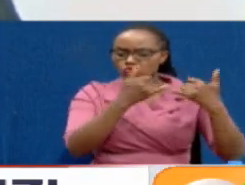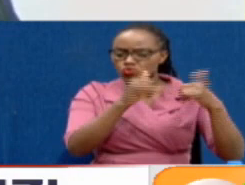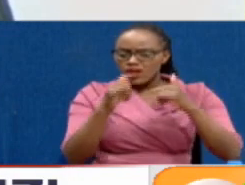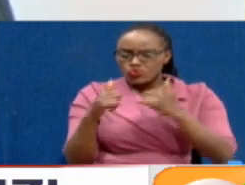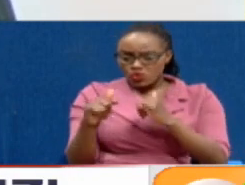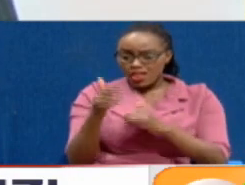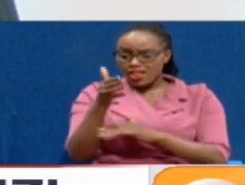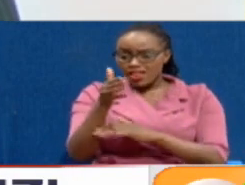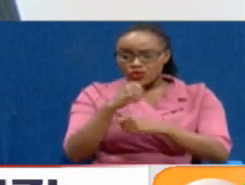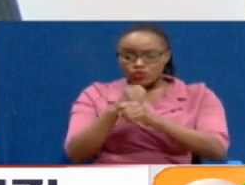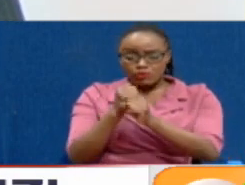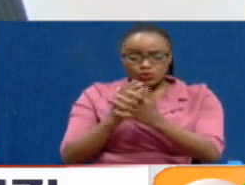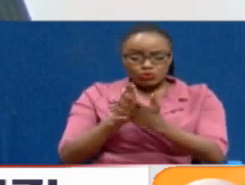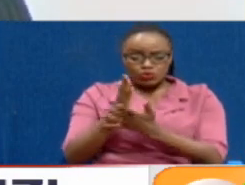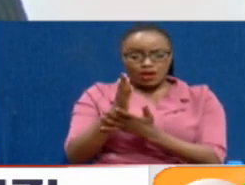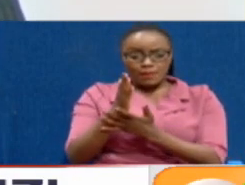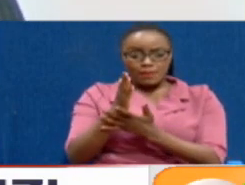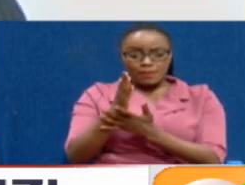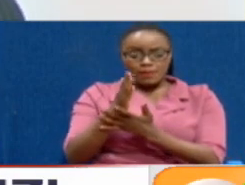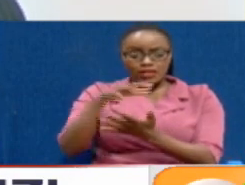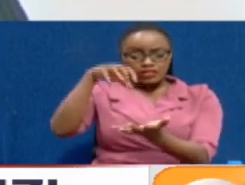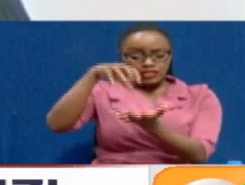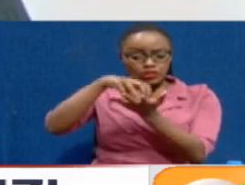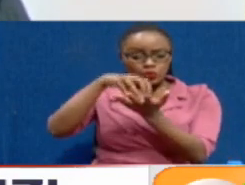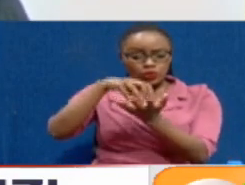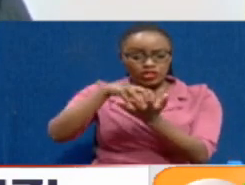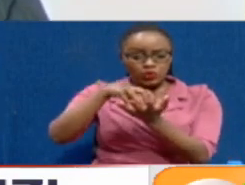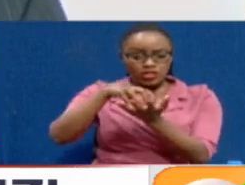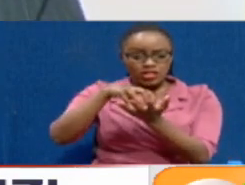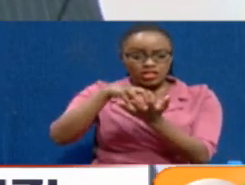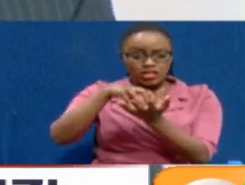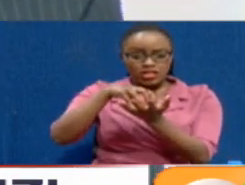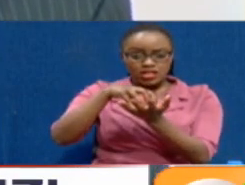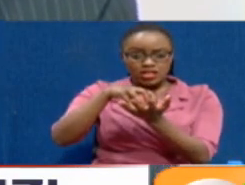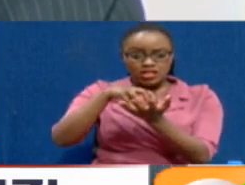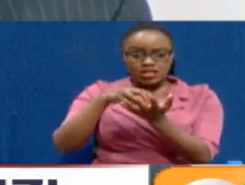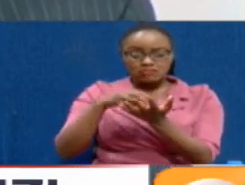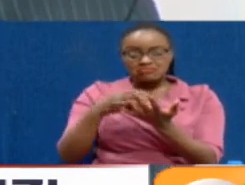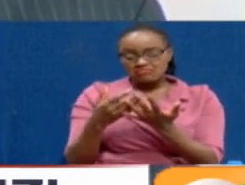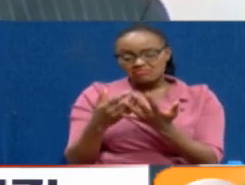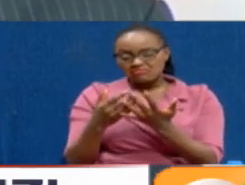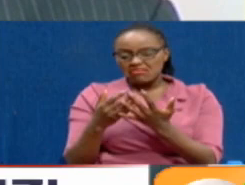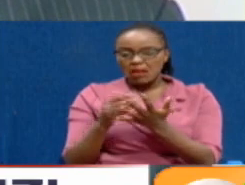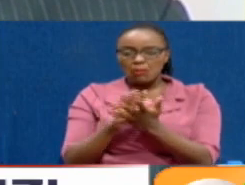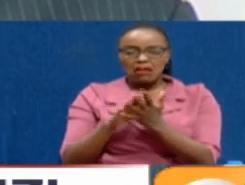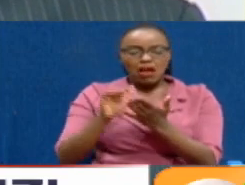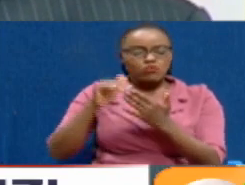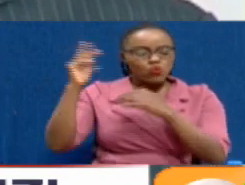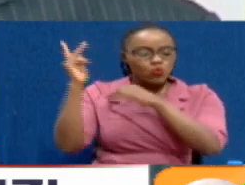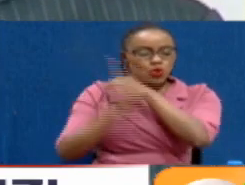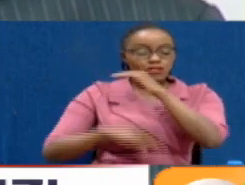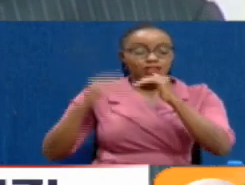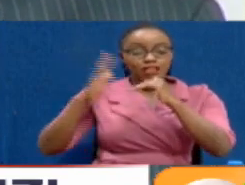in place to ensure that the situation does not escalate beyond what it is today.